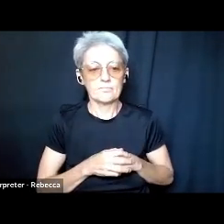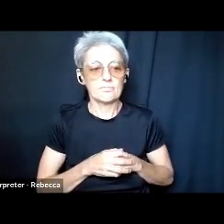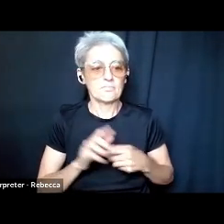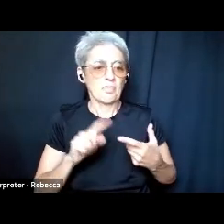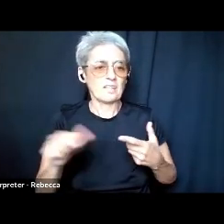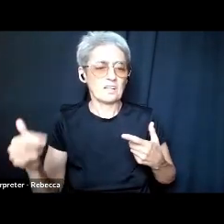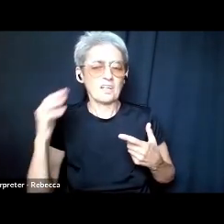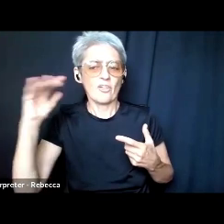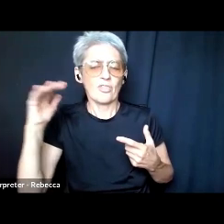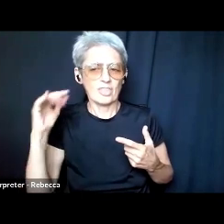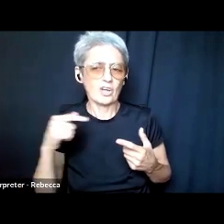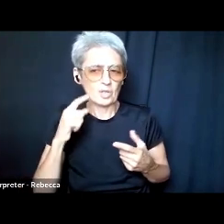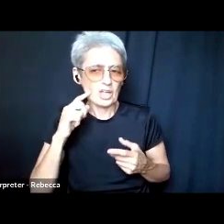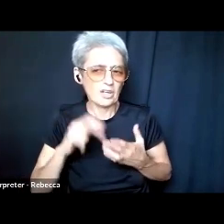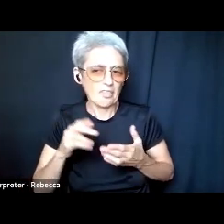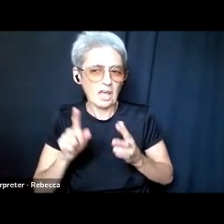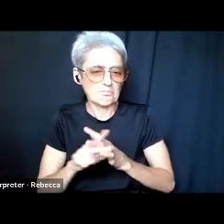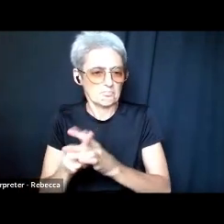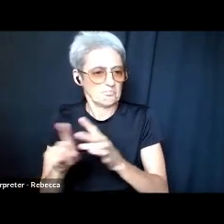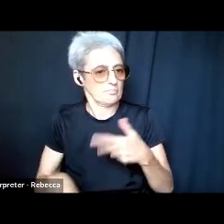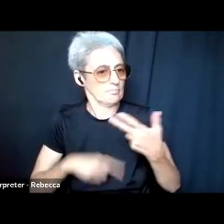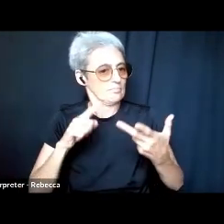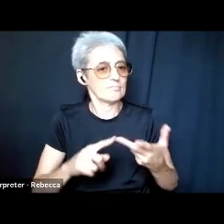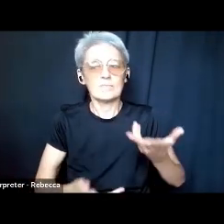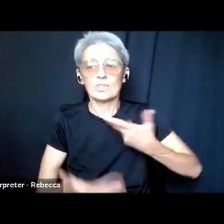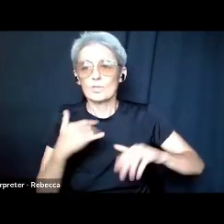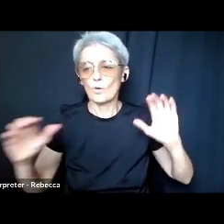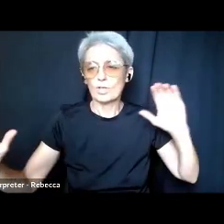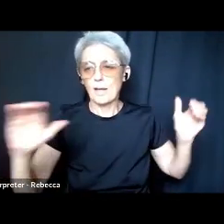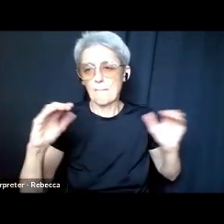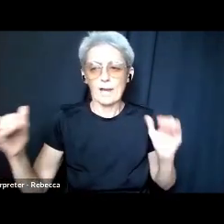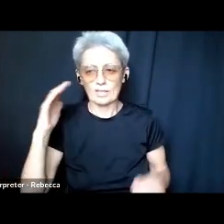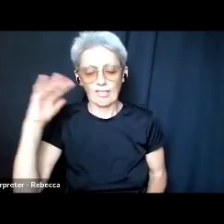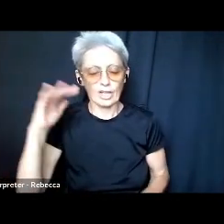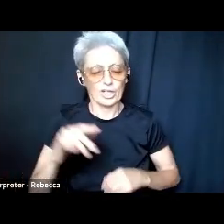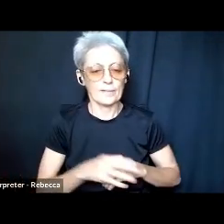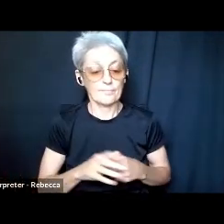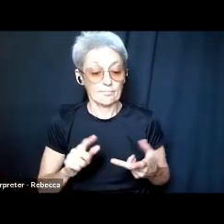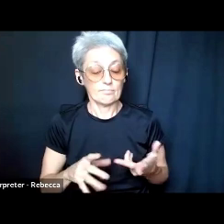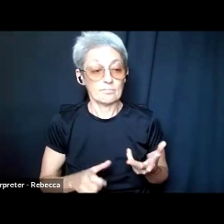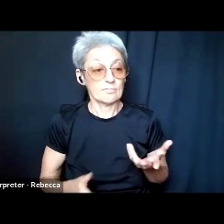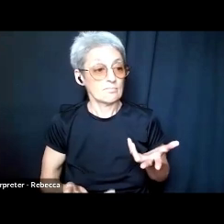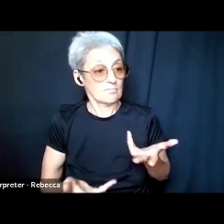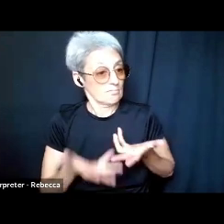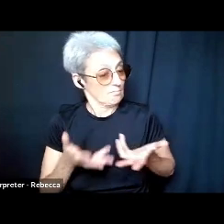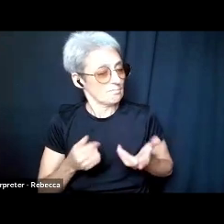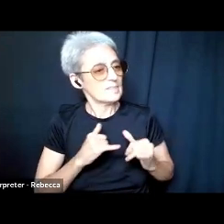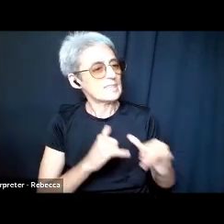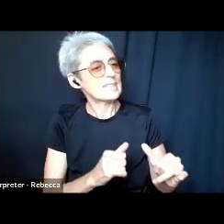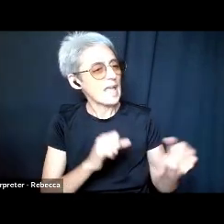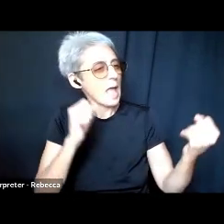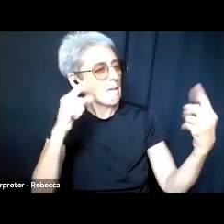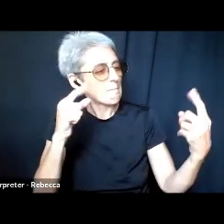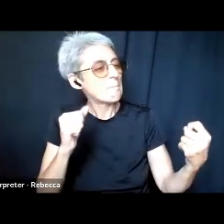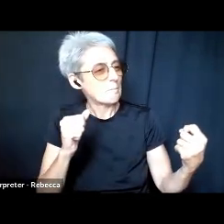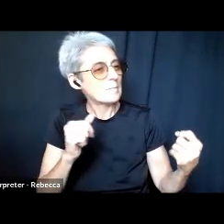hear referred to. And then the third is the social comparison theory. Simply interacting with people who are in the same wavelength, who have had the same